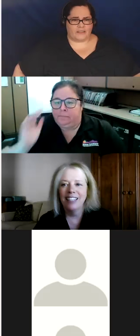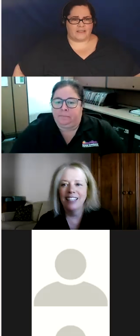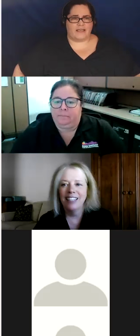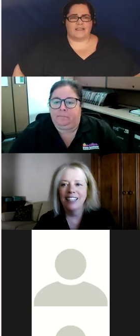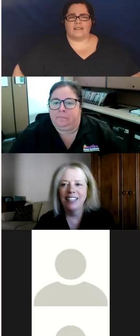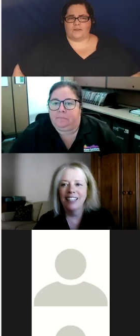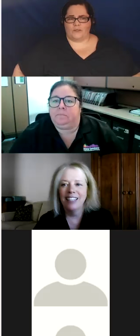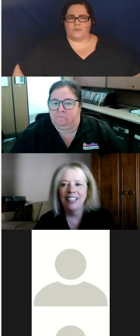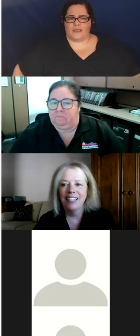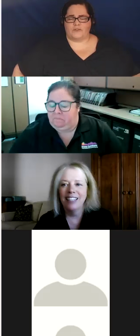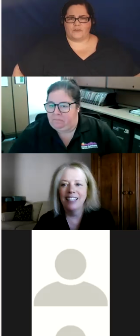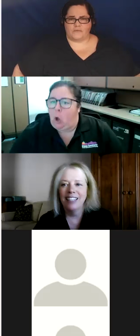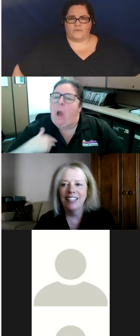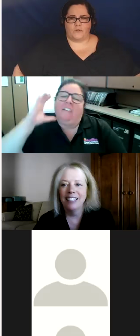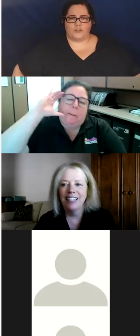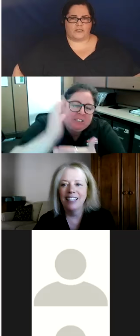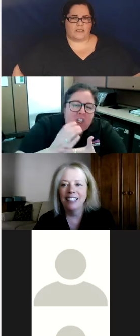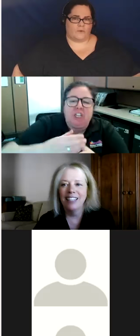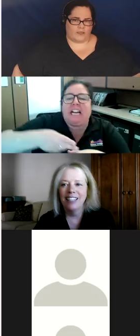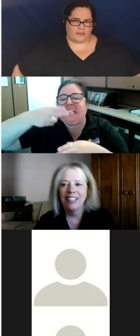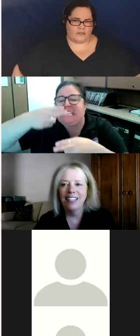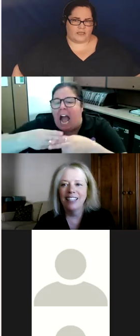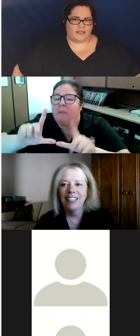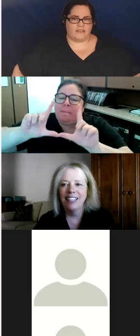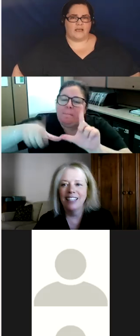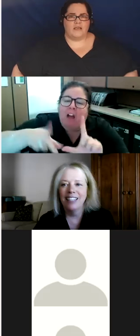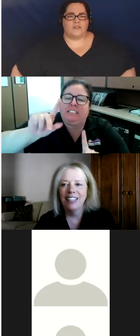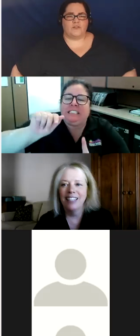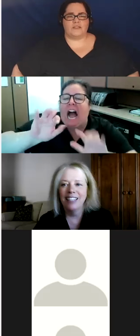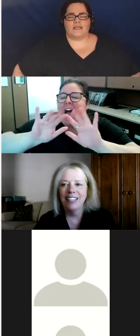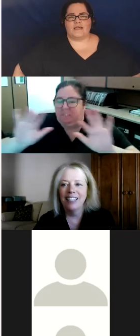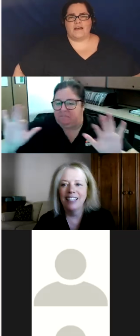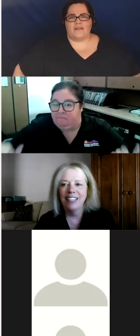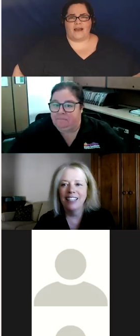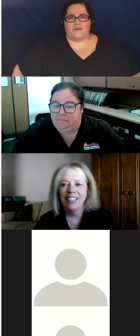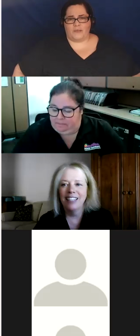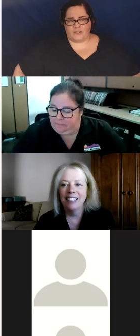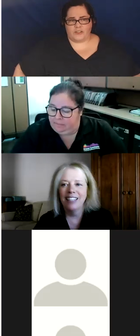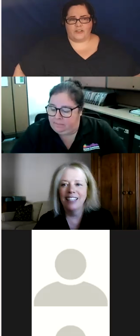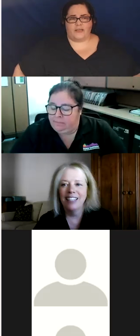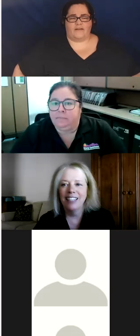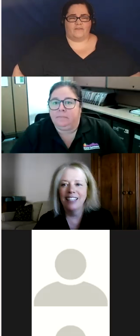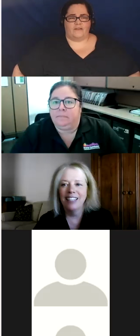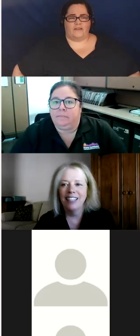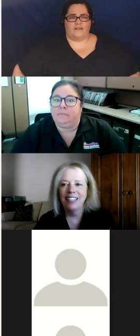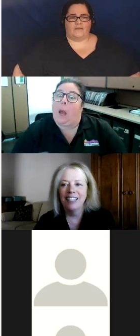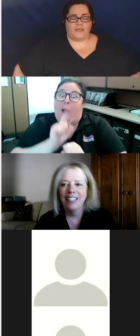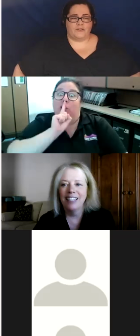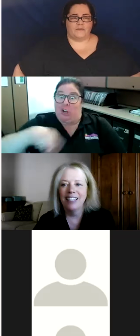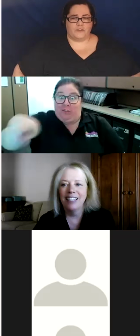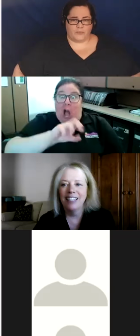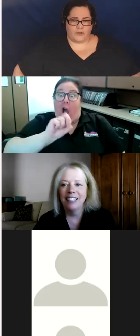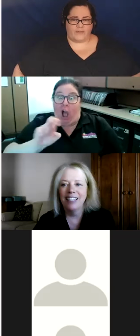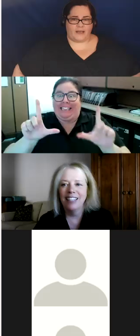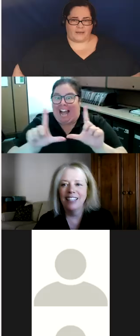including legal settings, and then the orange badge, those folks just can't work in legal settings. So you'll see they have a picture, they have the picture